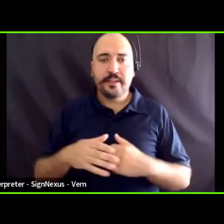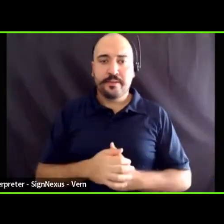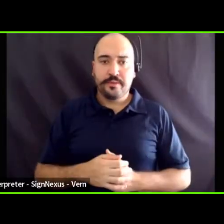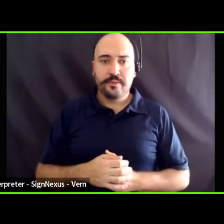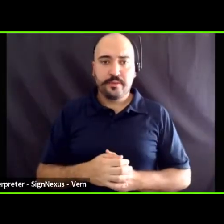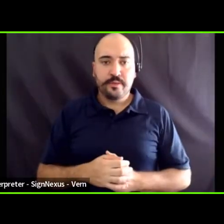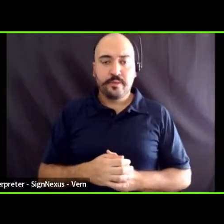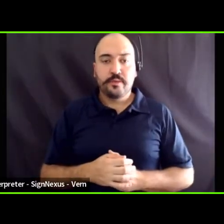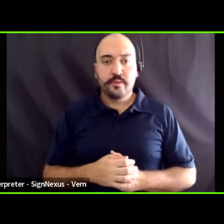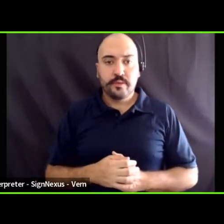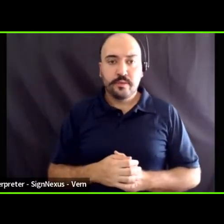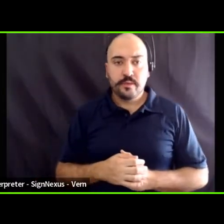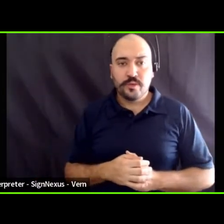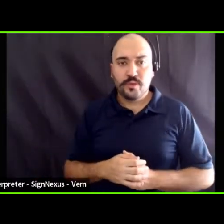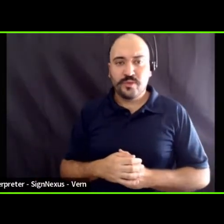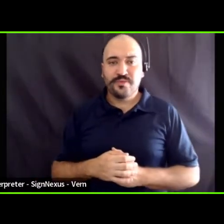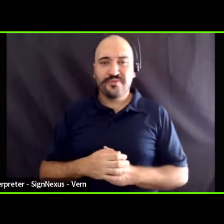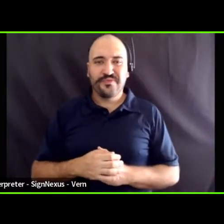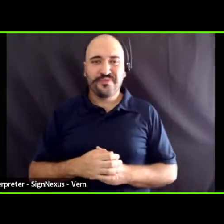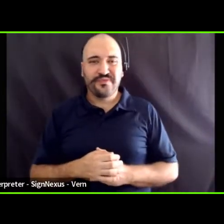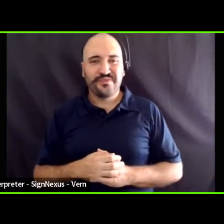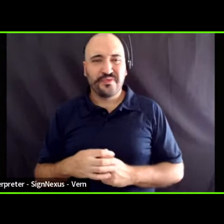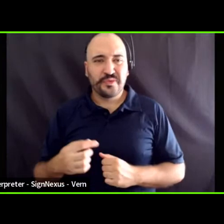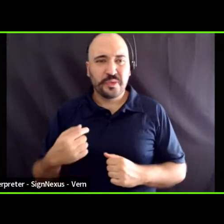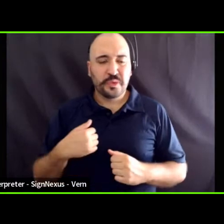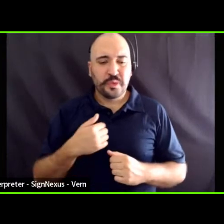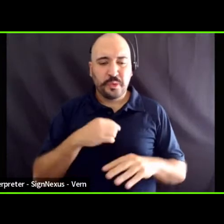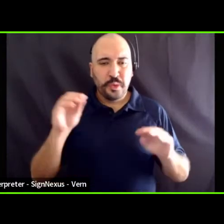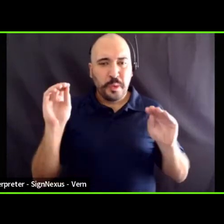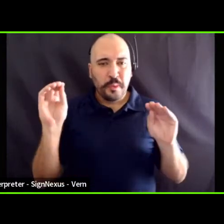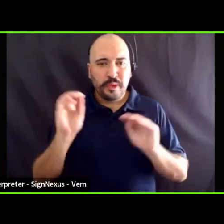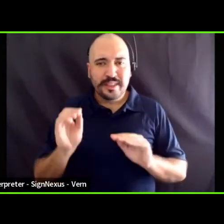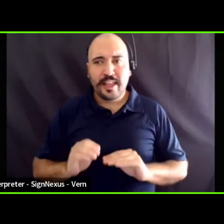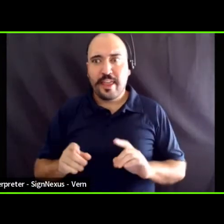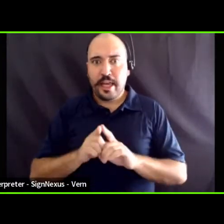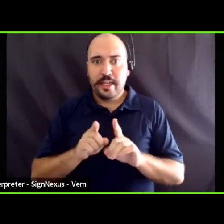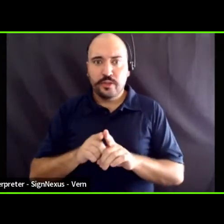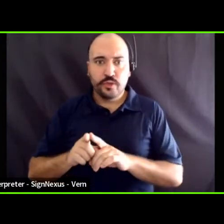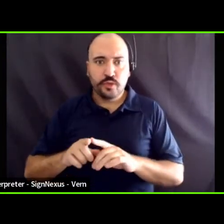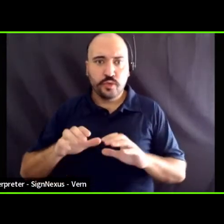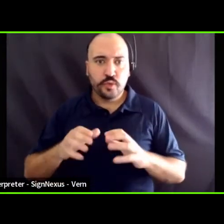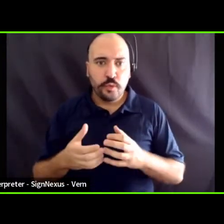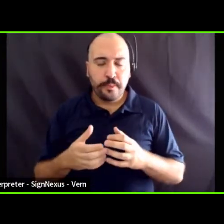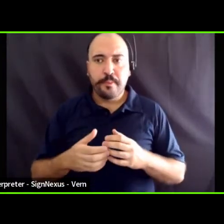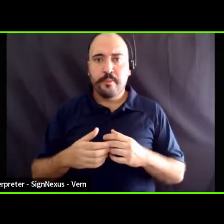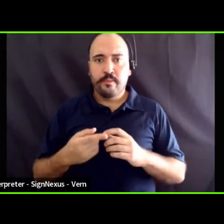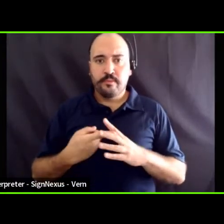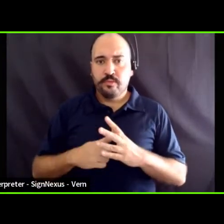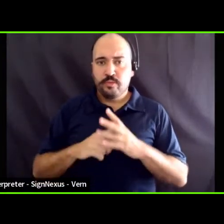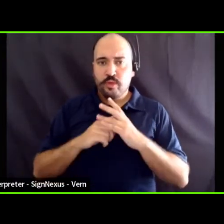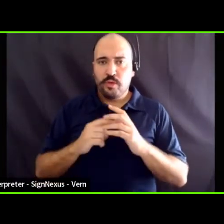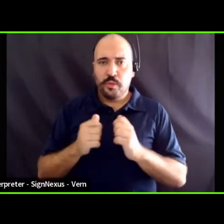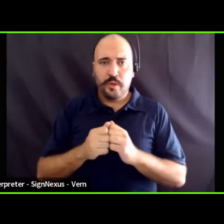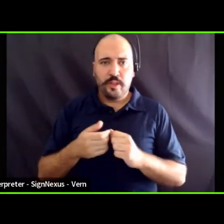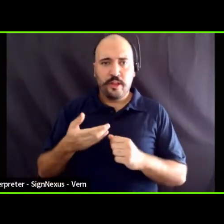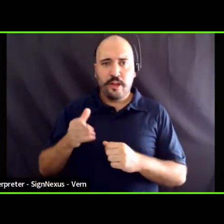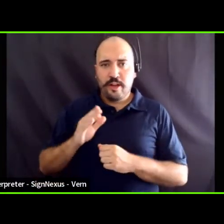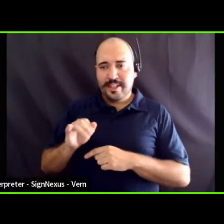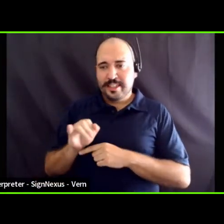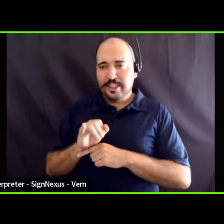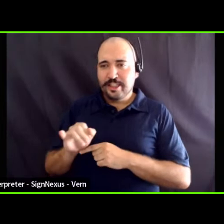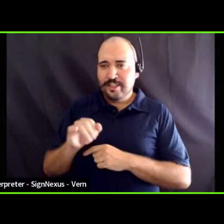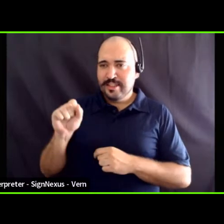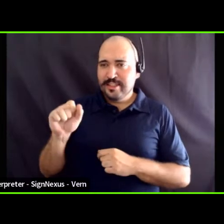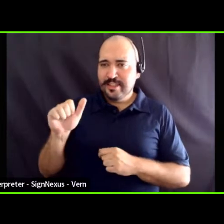We put this together as a group, starting with our intern, Saba